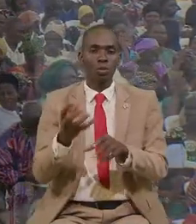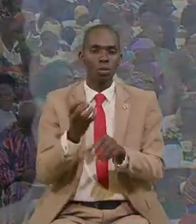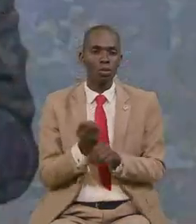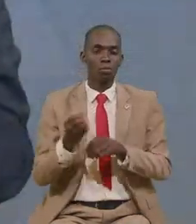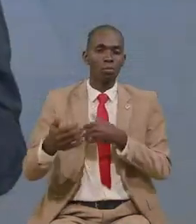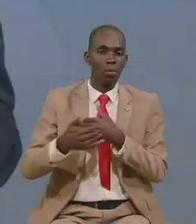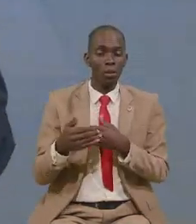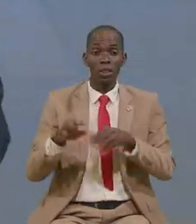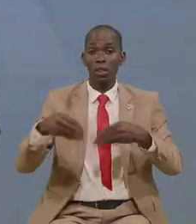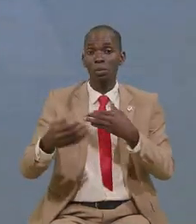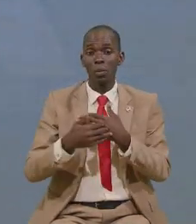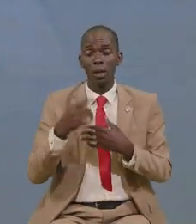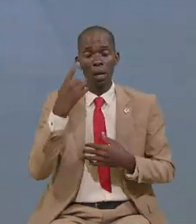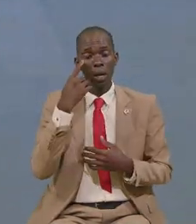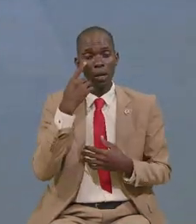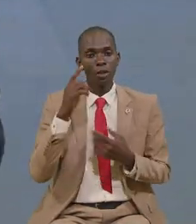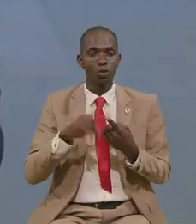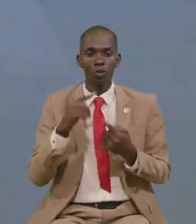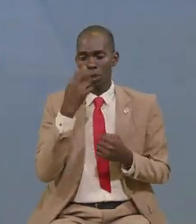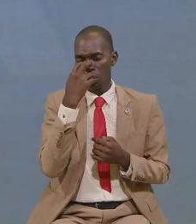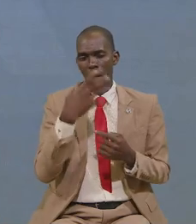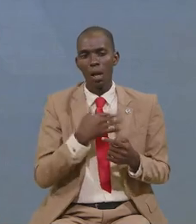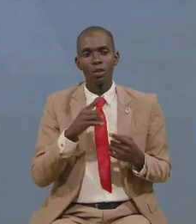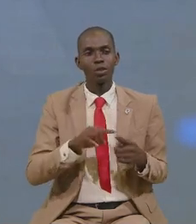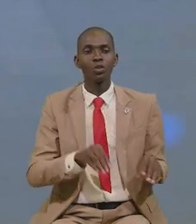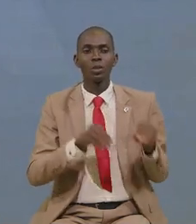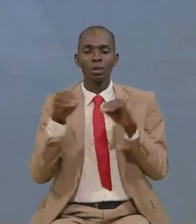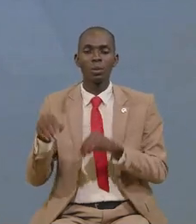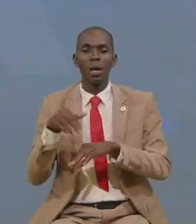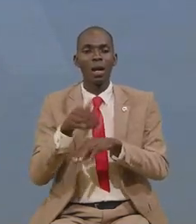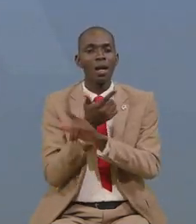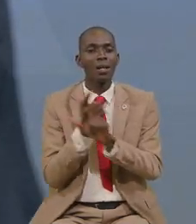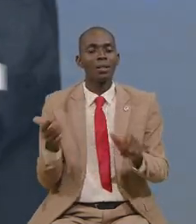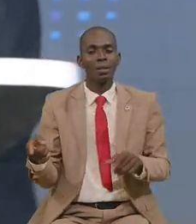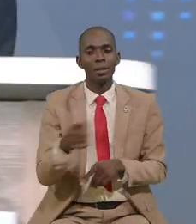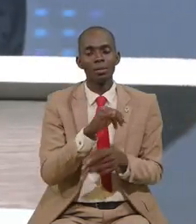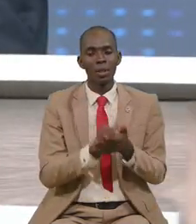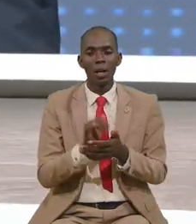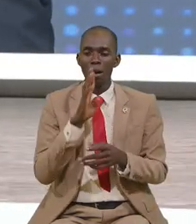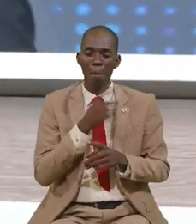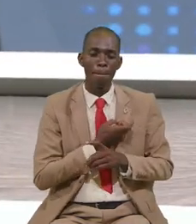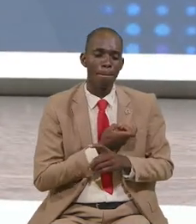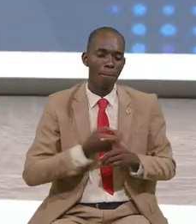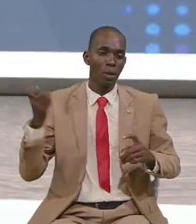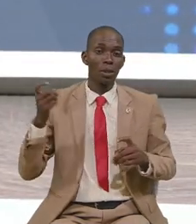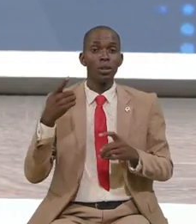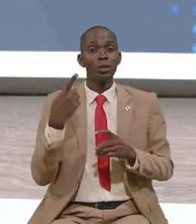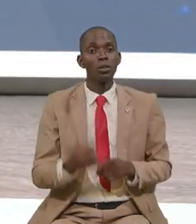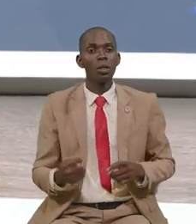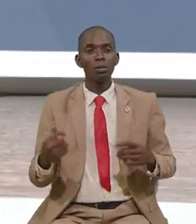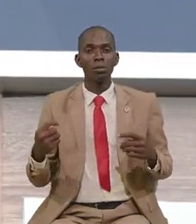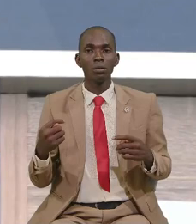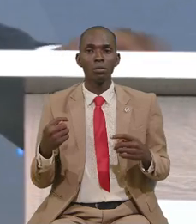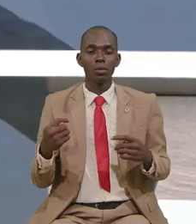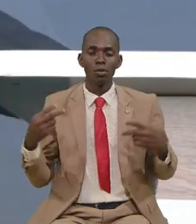the blind and to set at liberty them that are bruised. The yoke of the world